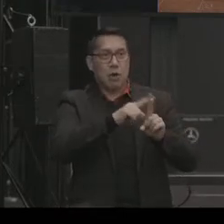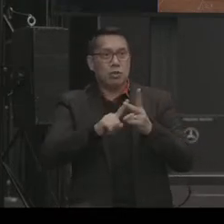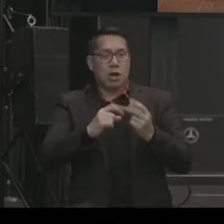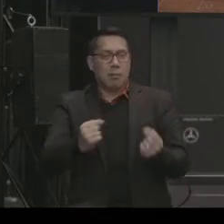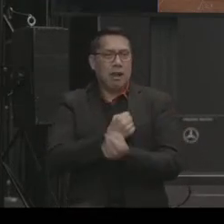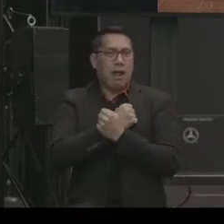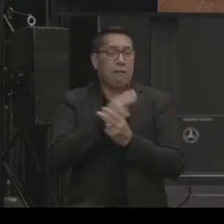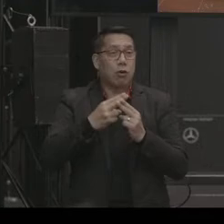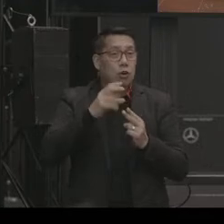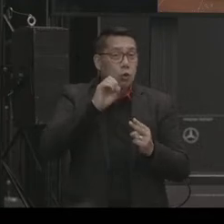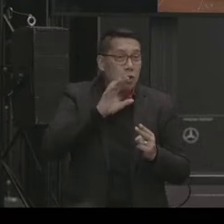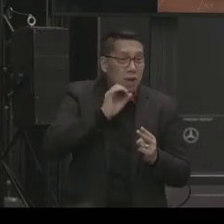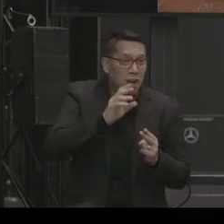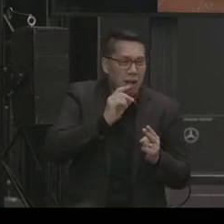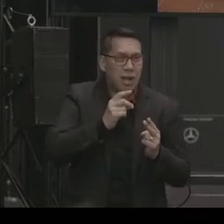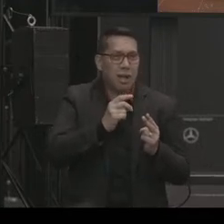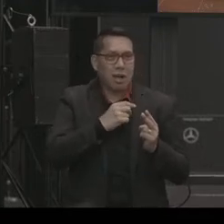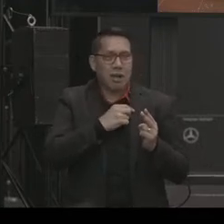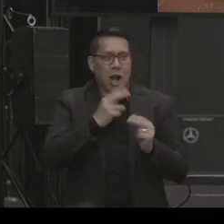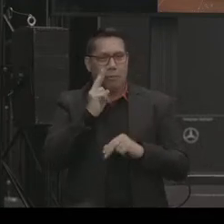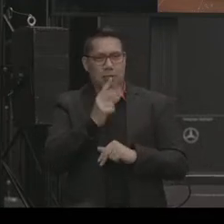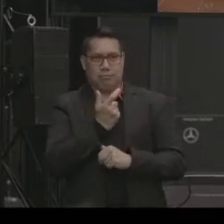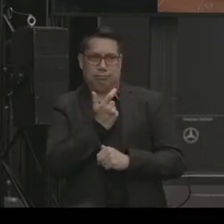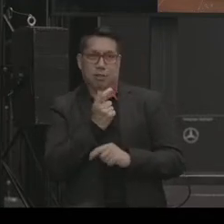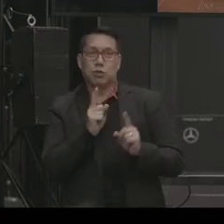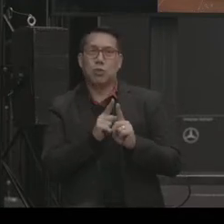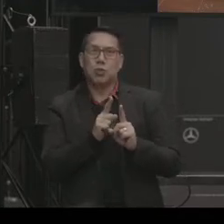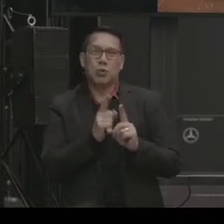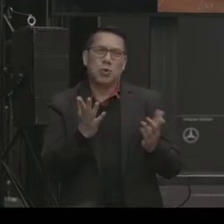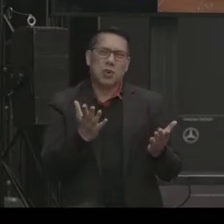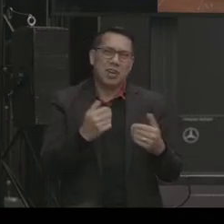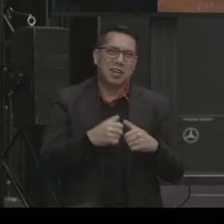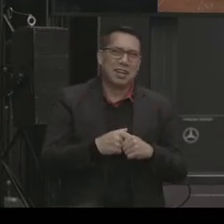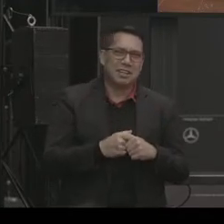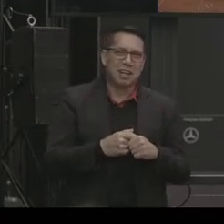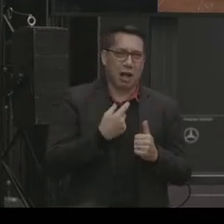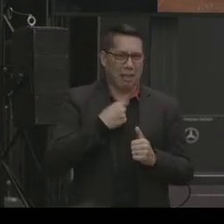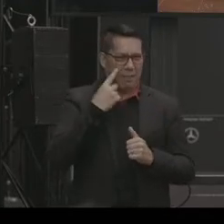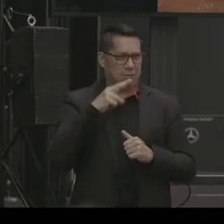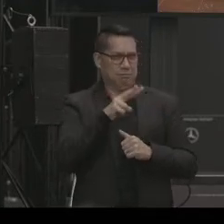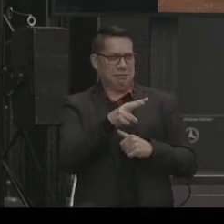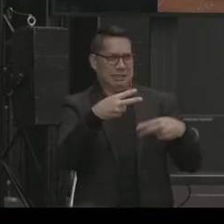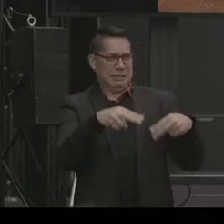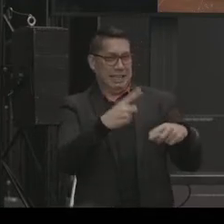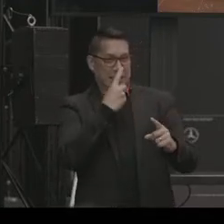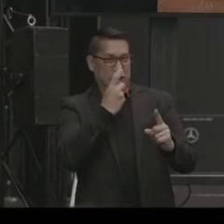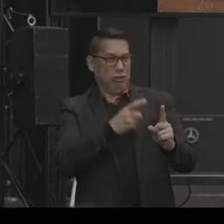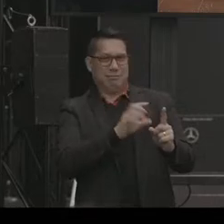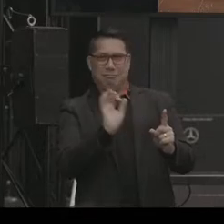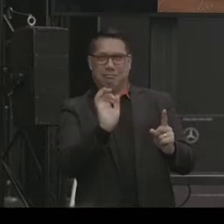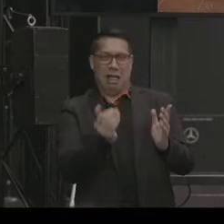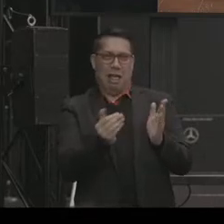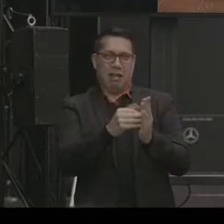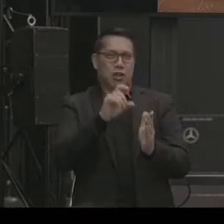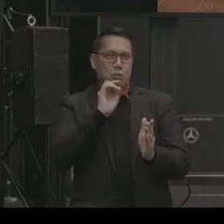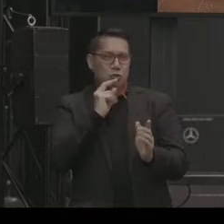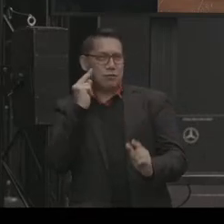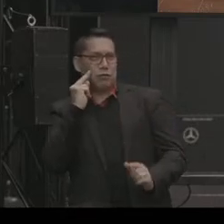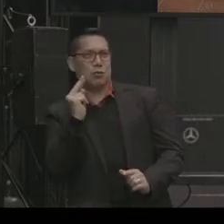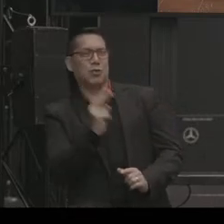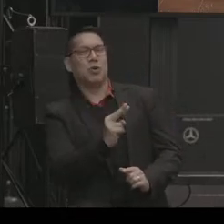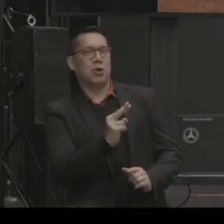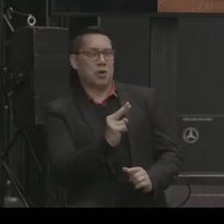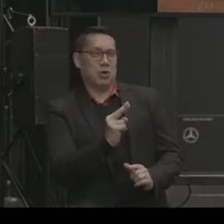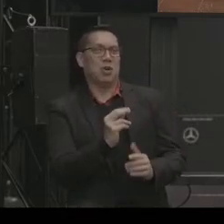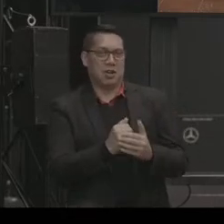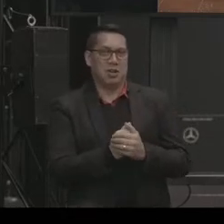for humor, I see it in a funny way as well. I don't want to take it too seriously. So technically the process with the Hydraulic